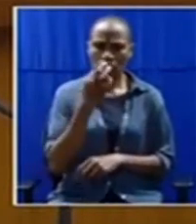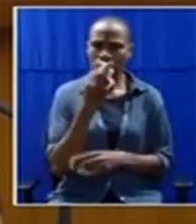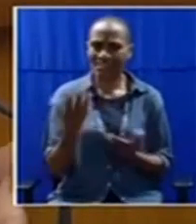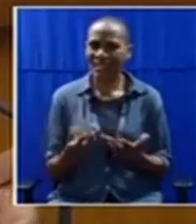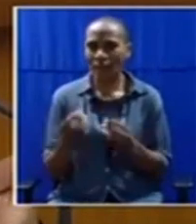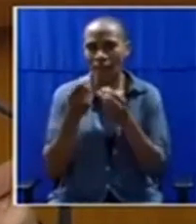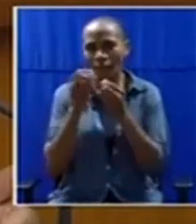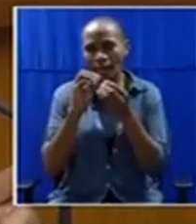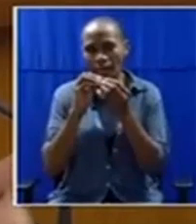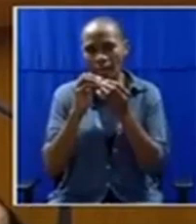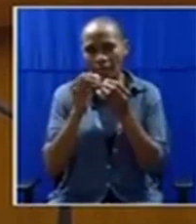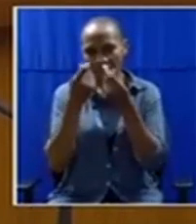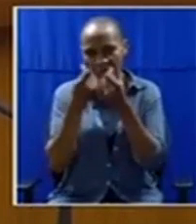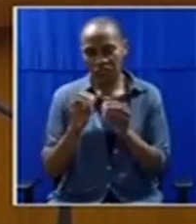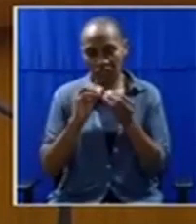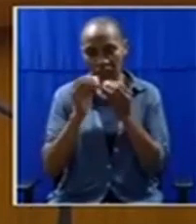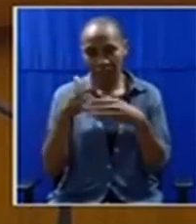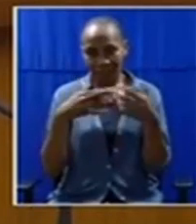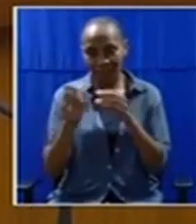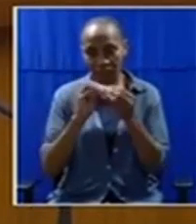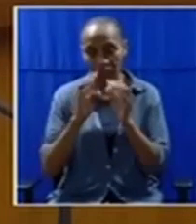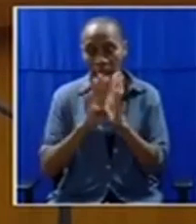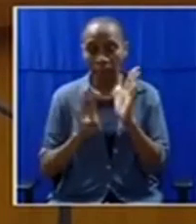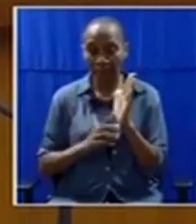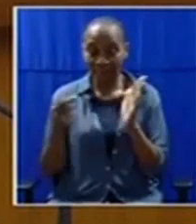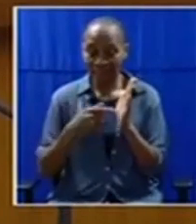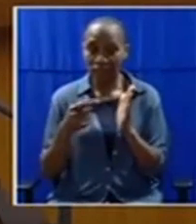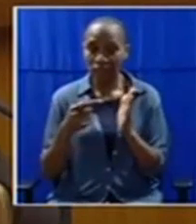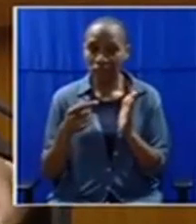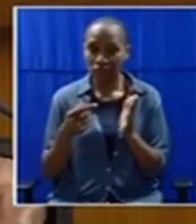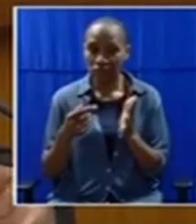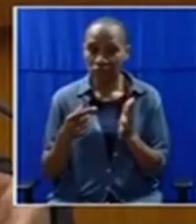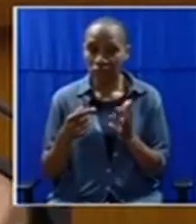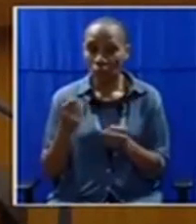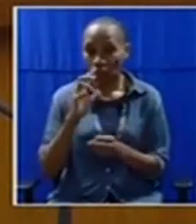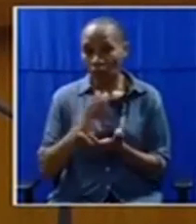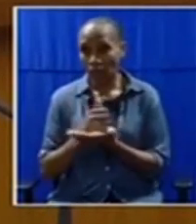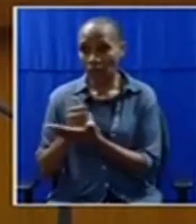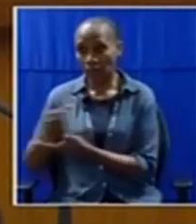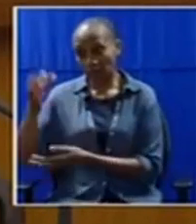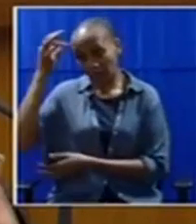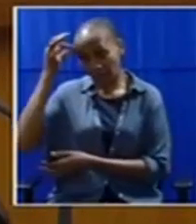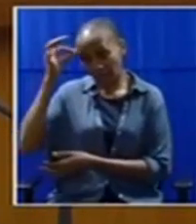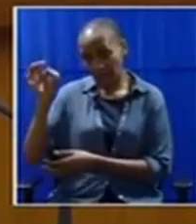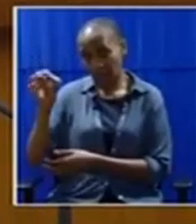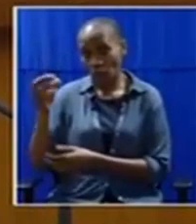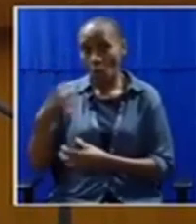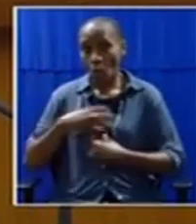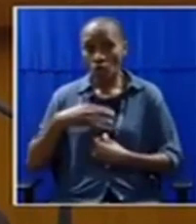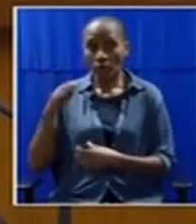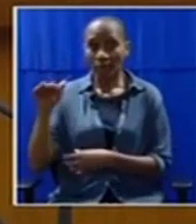uhulumende abe nelibhangi lakhe. Leli ngeke futhi lizuzise yena uhulumende kuphela